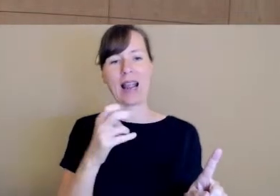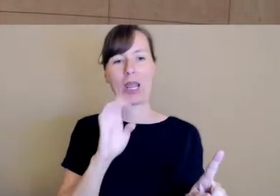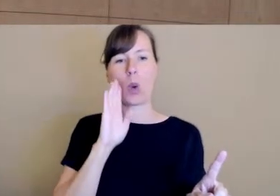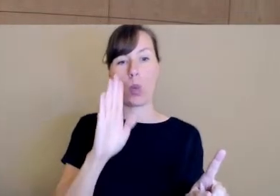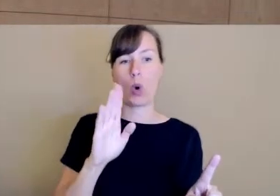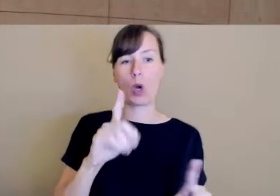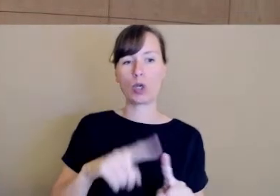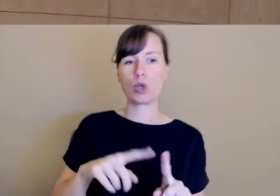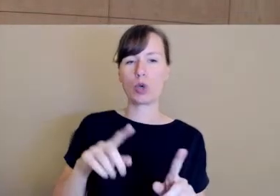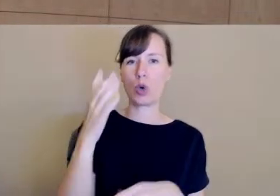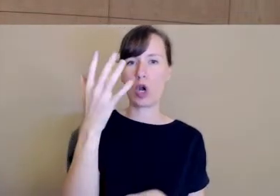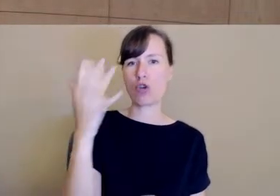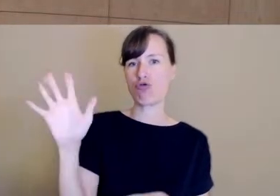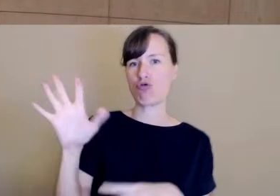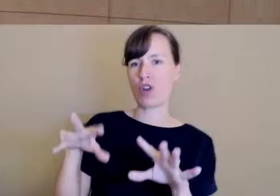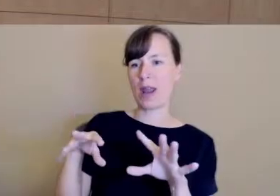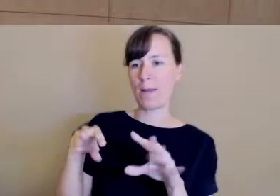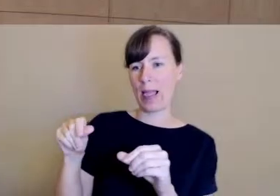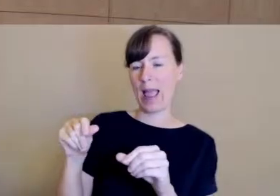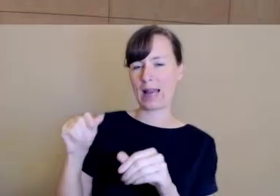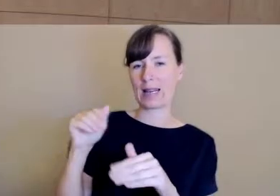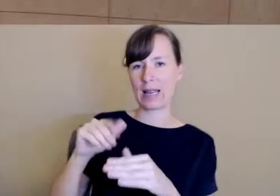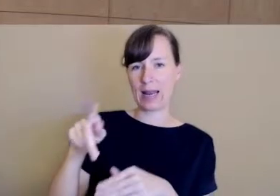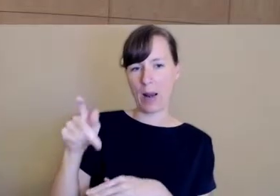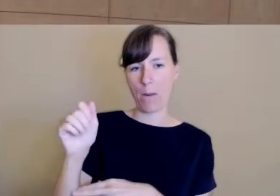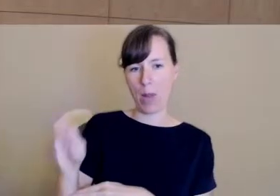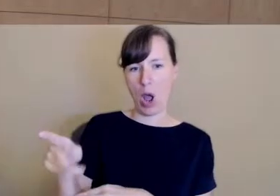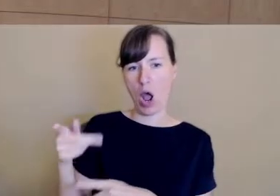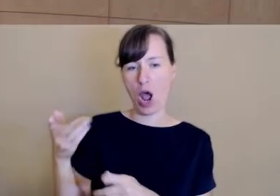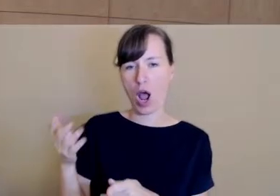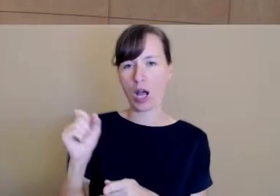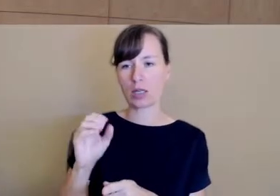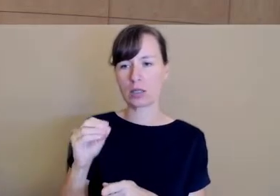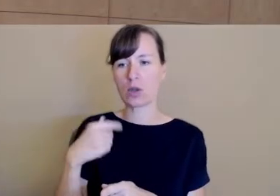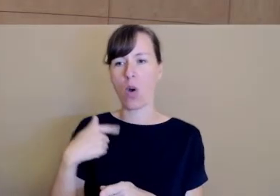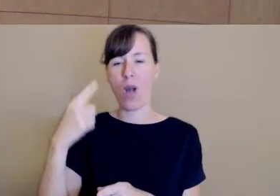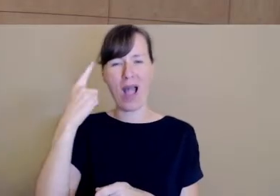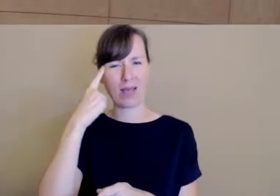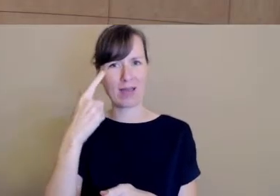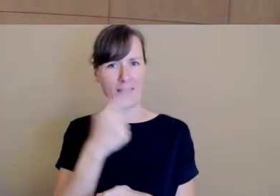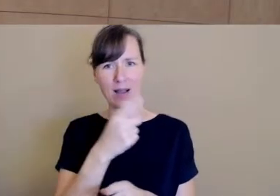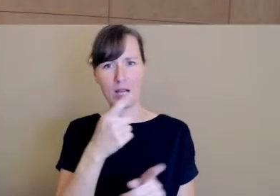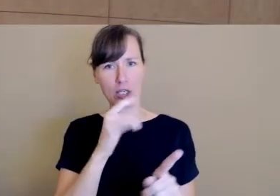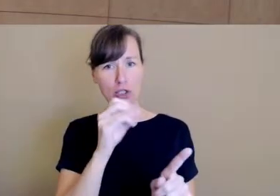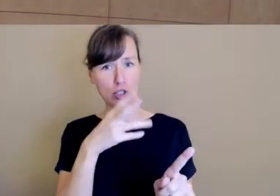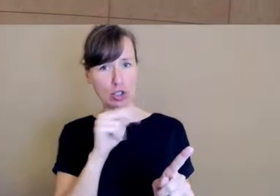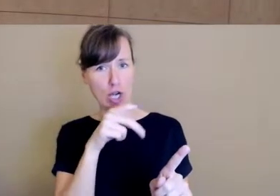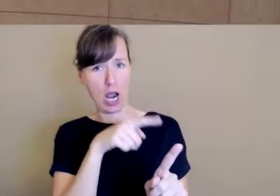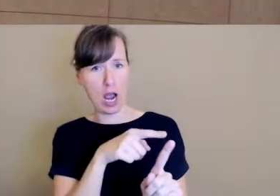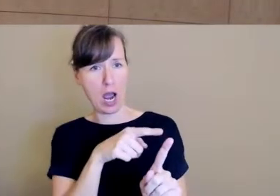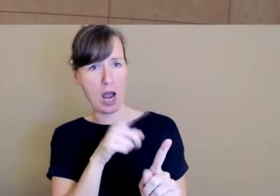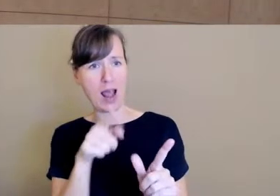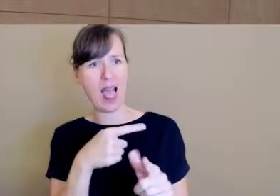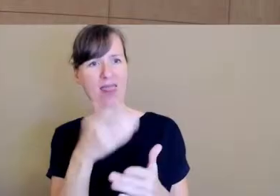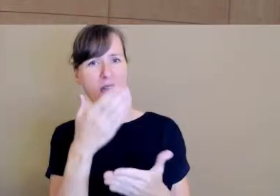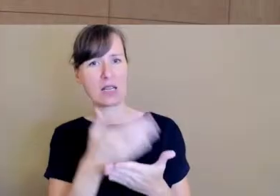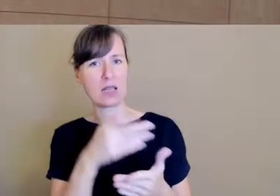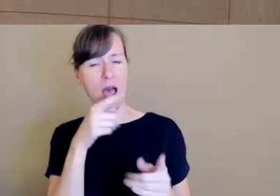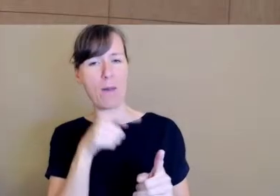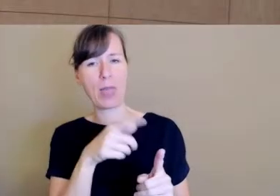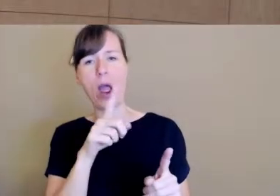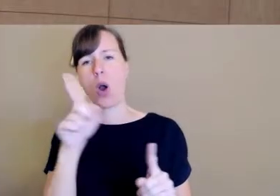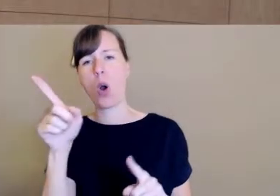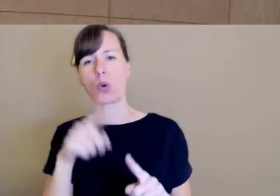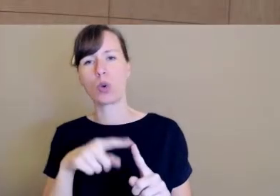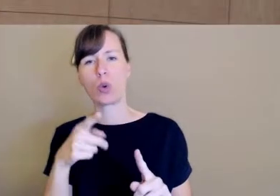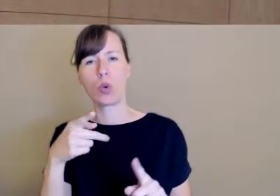Okay, I think we're with John, and then we're going to I think we're going to stop there and go to the public because we're almost